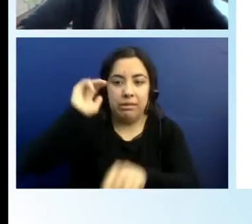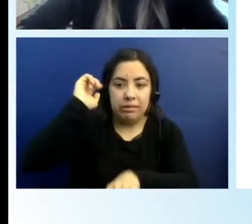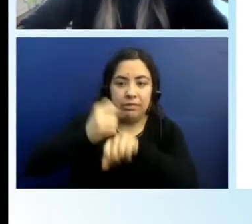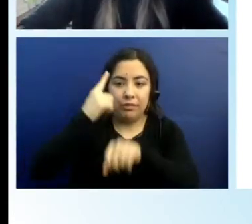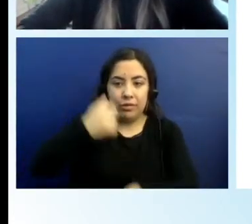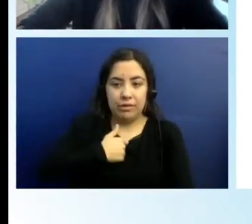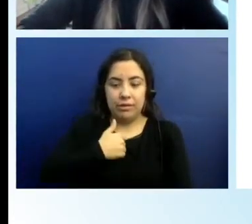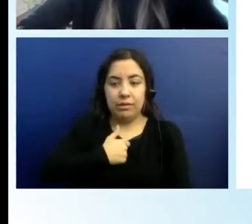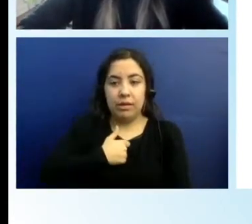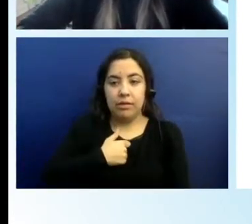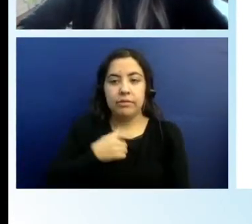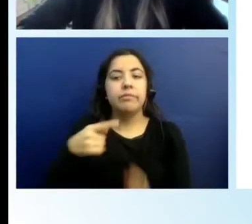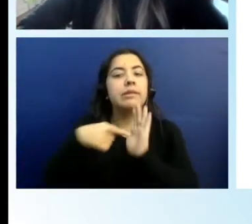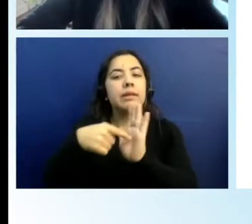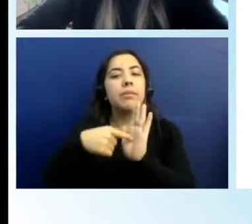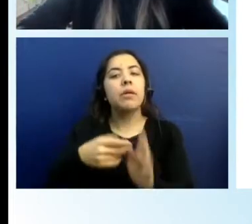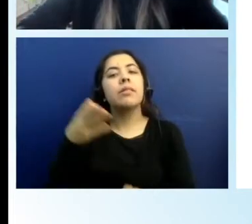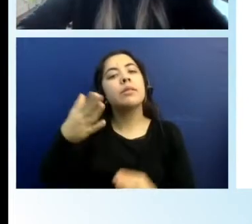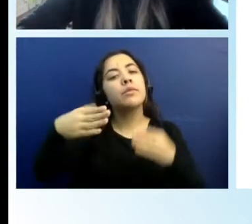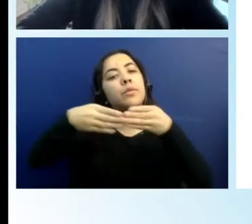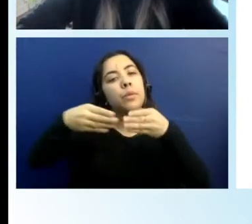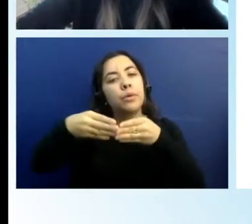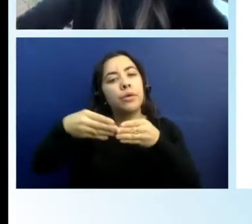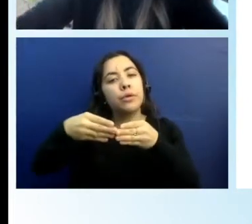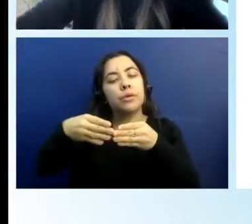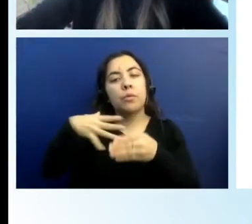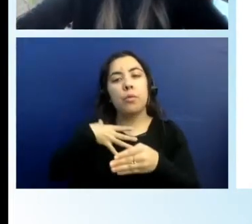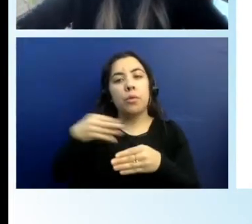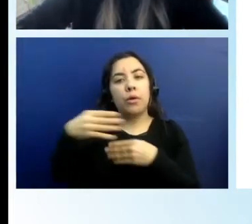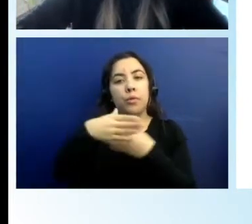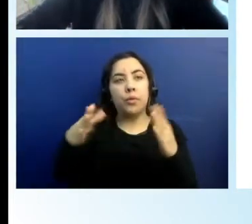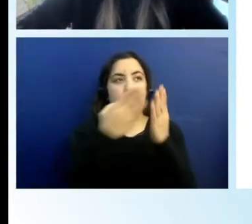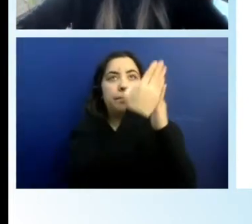a white room in a gallery.